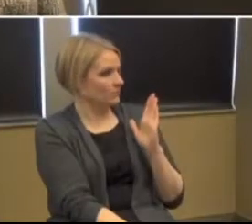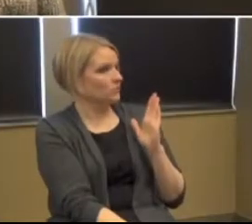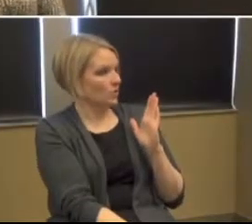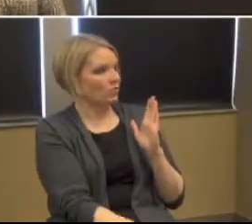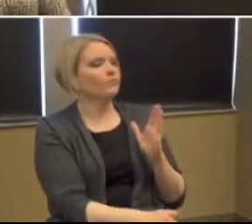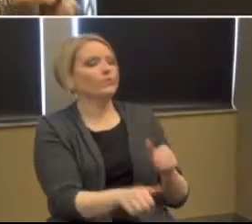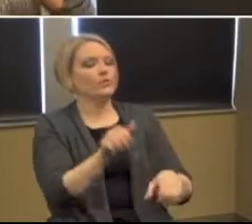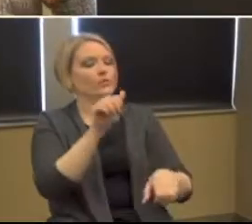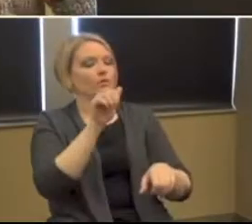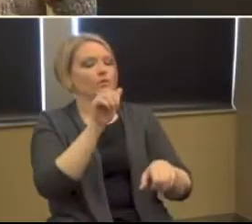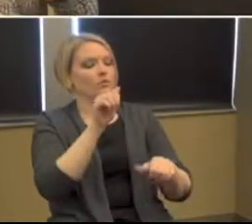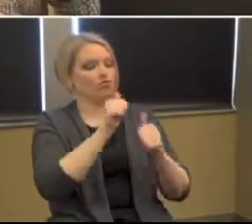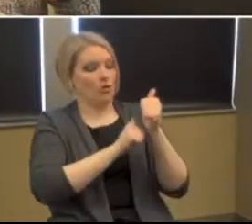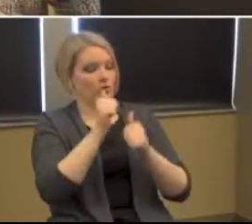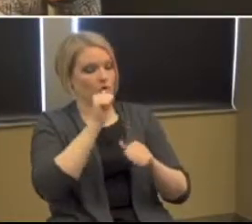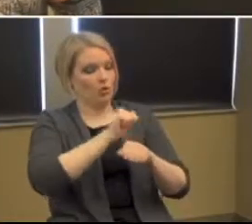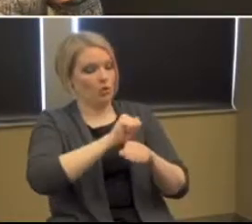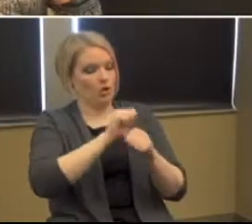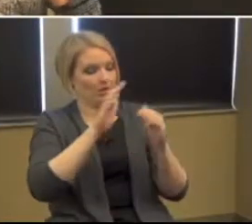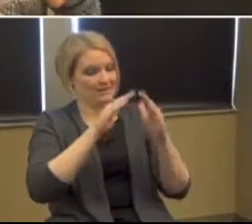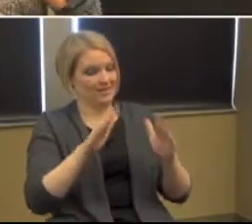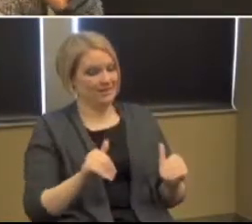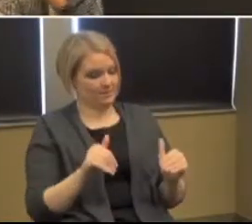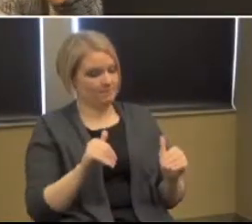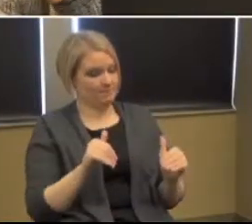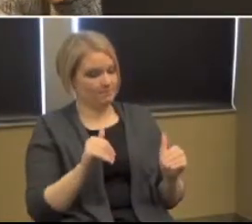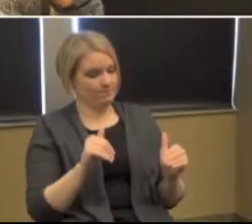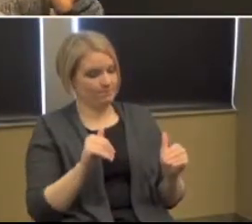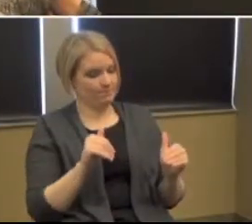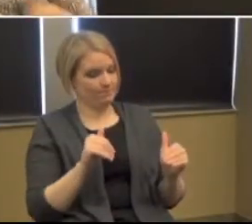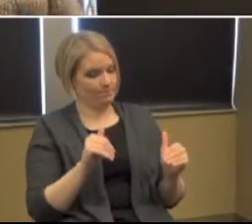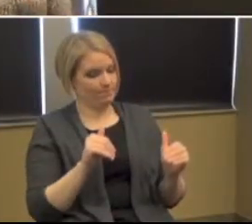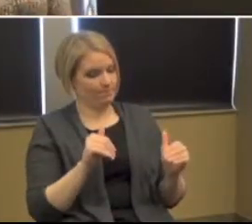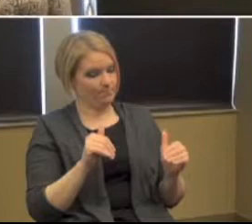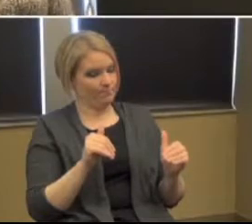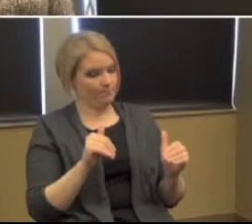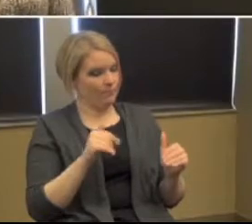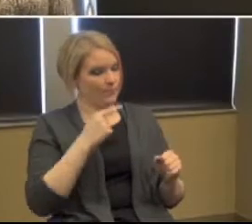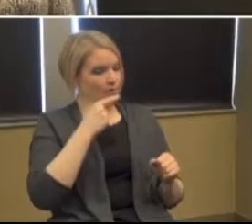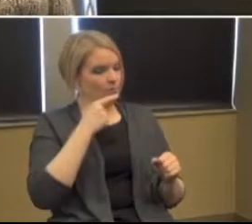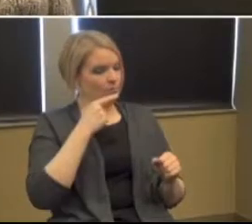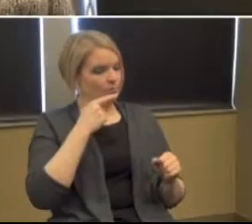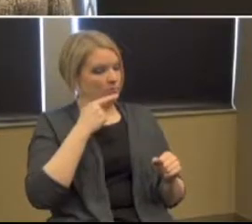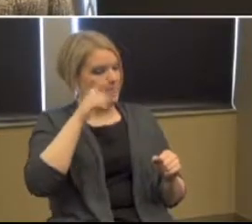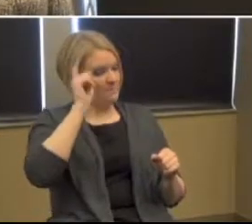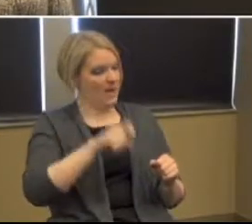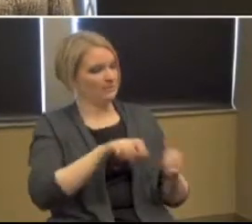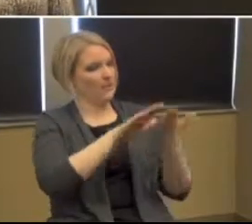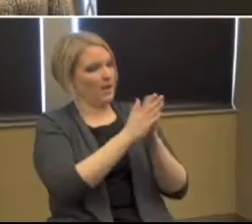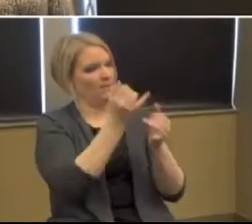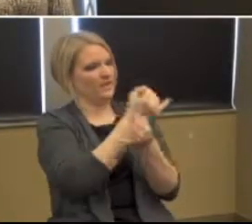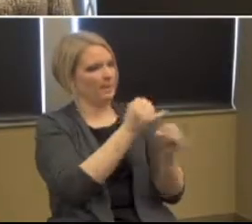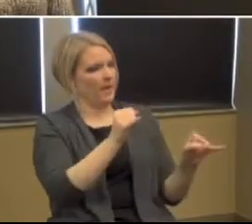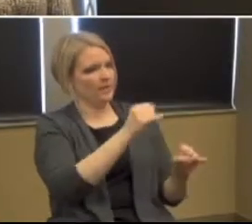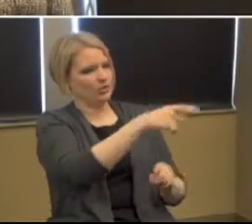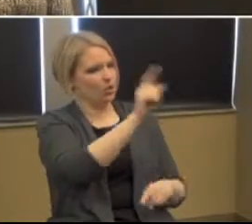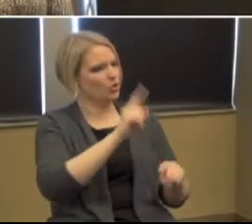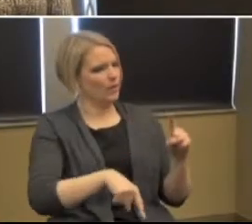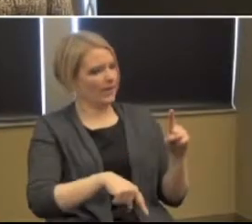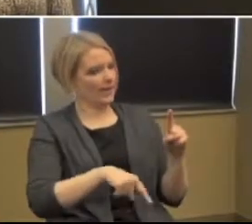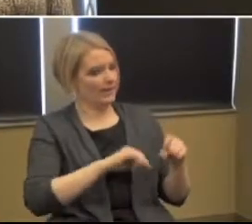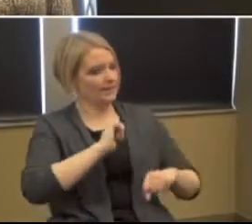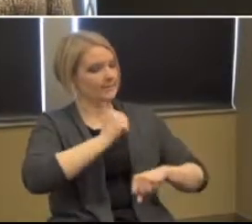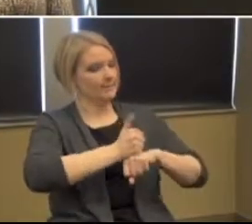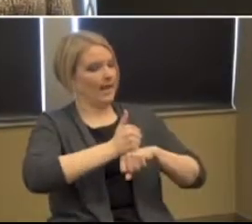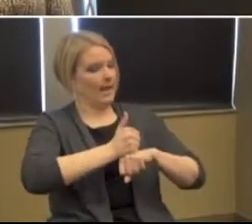about structured work systems is nothing goes in an independent work system until it's independent. So you don't put things in that